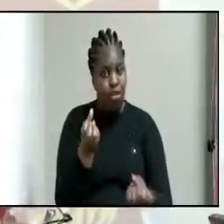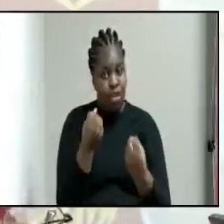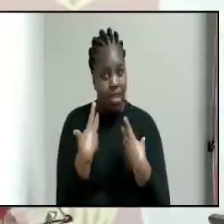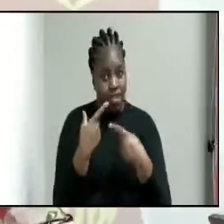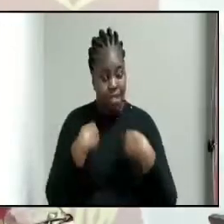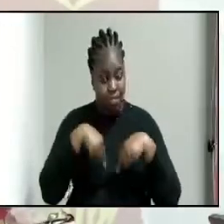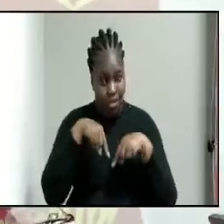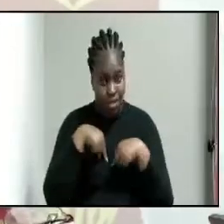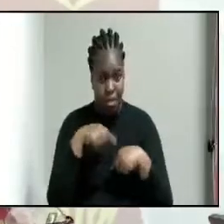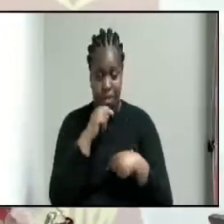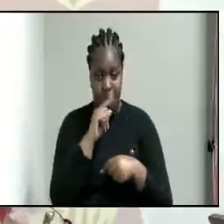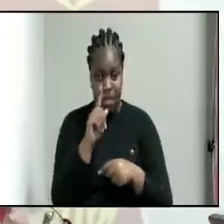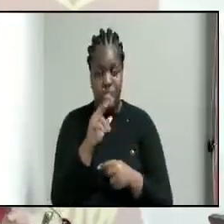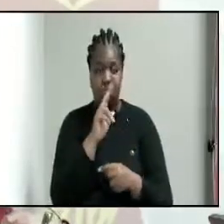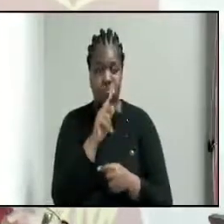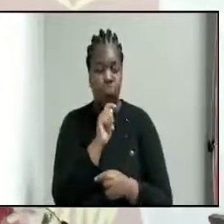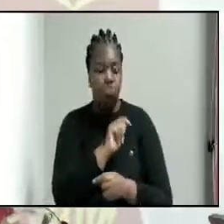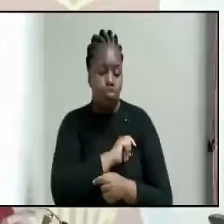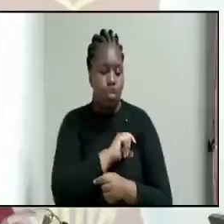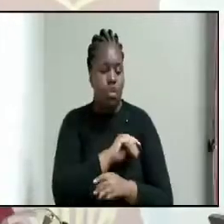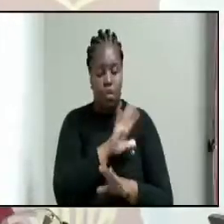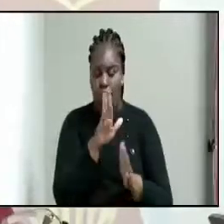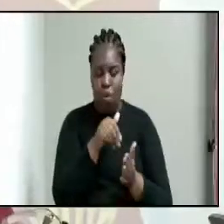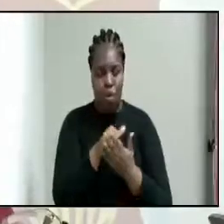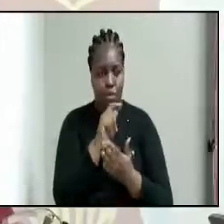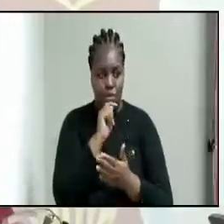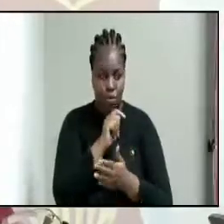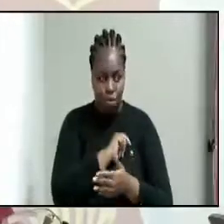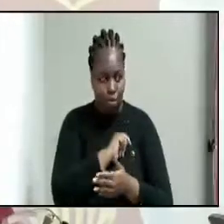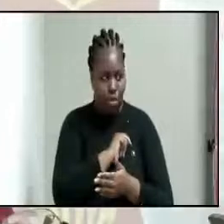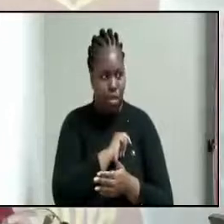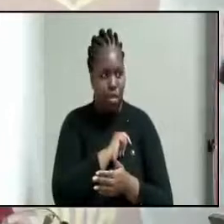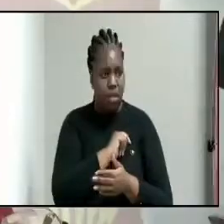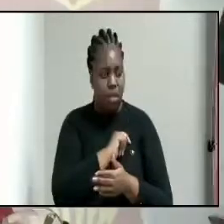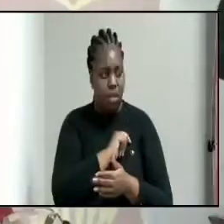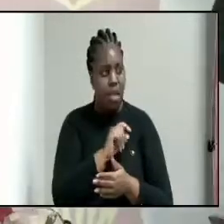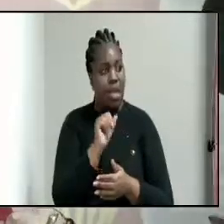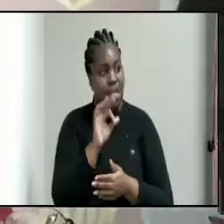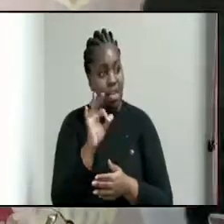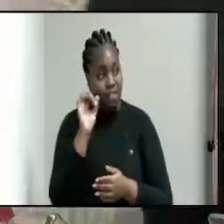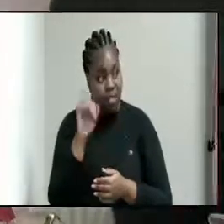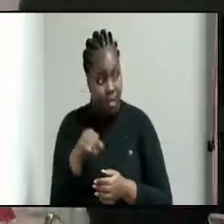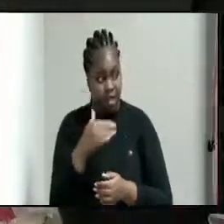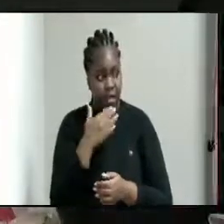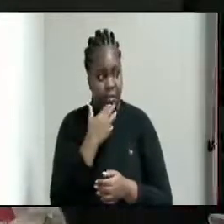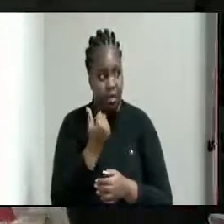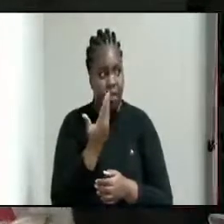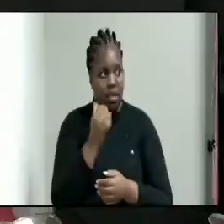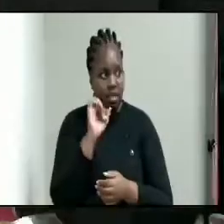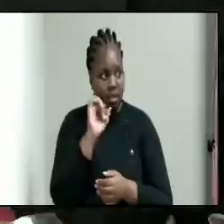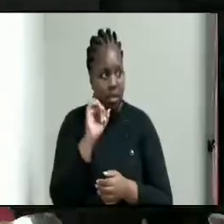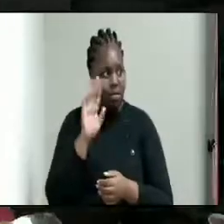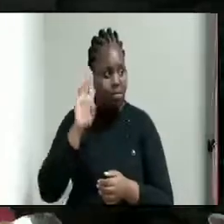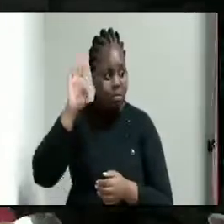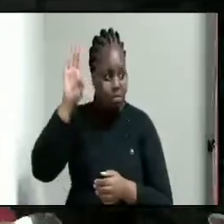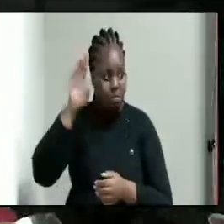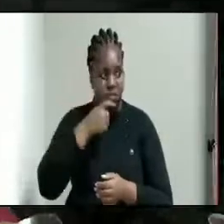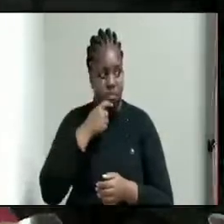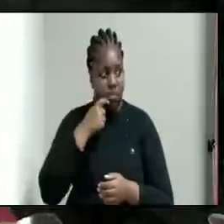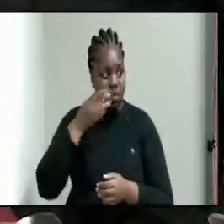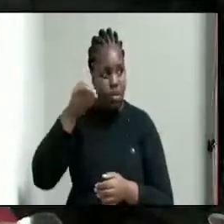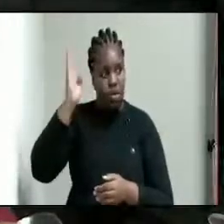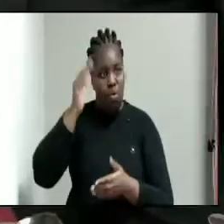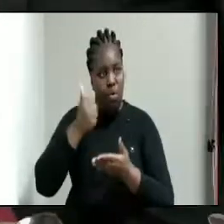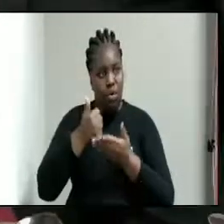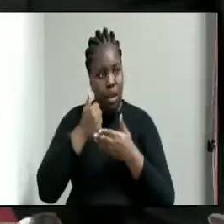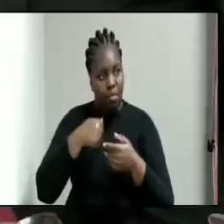be the truth, the whole truth, and nothing but the truth? If that is the case, please raise your hand and say, "So help me